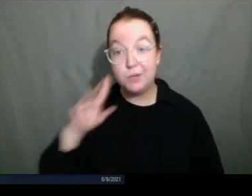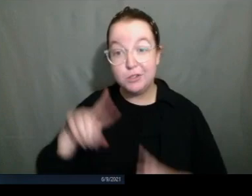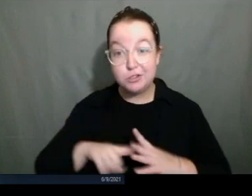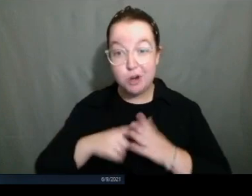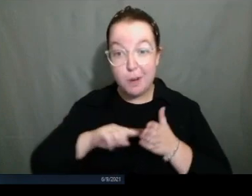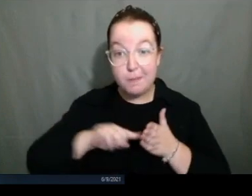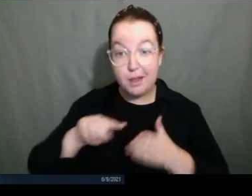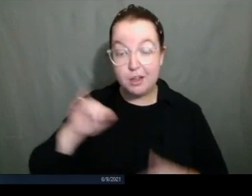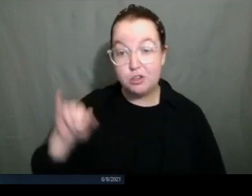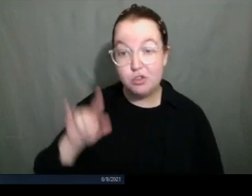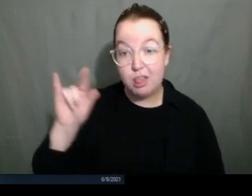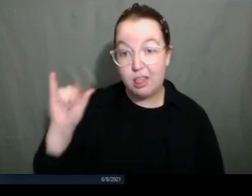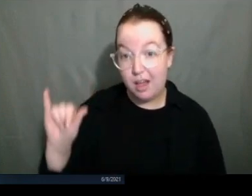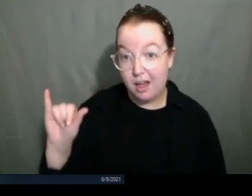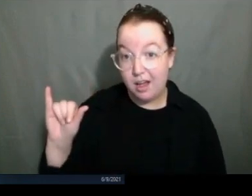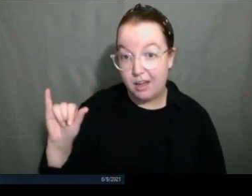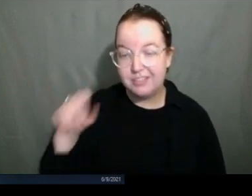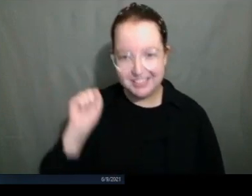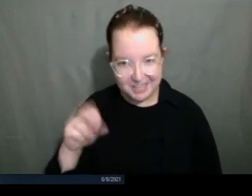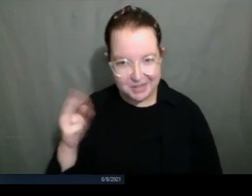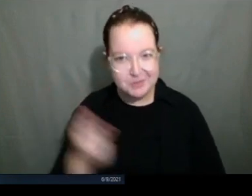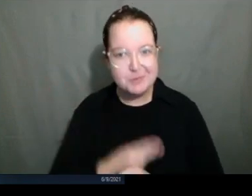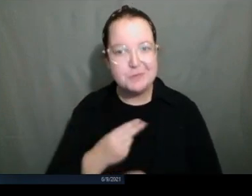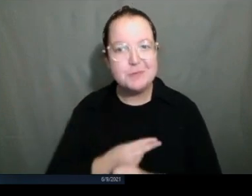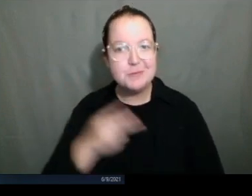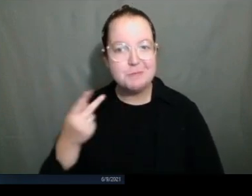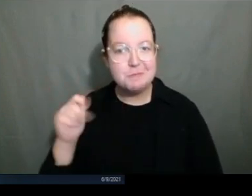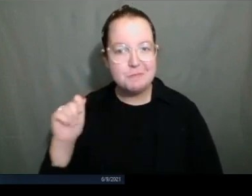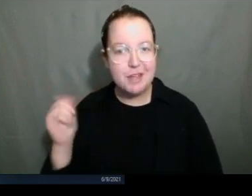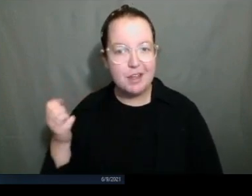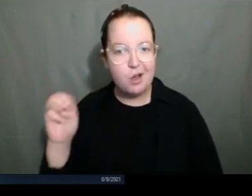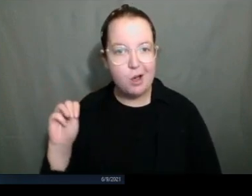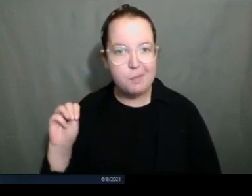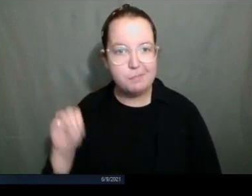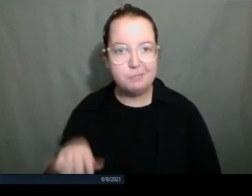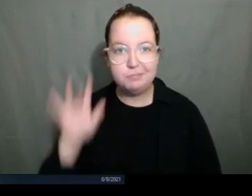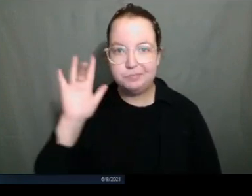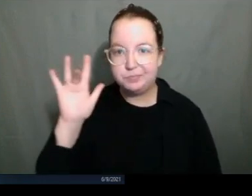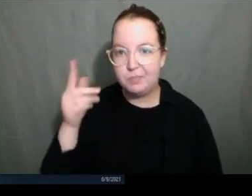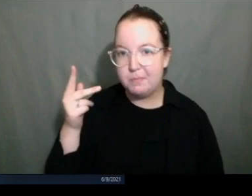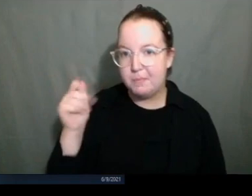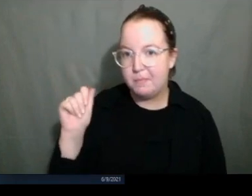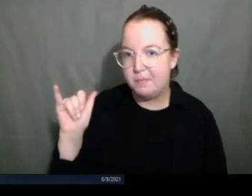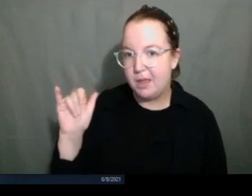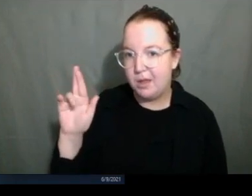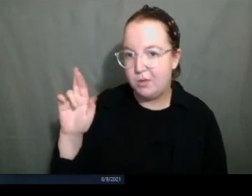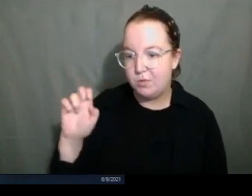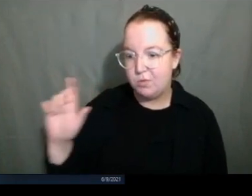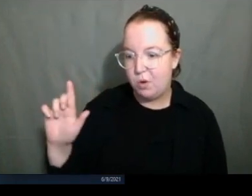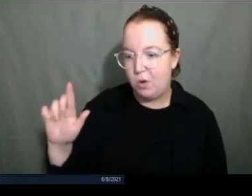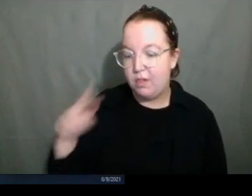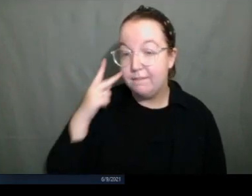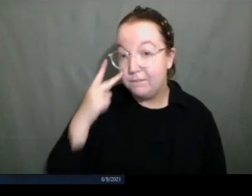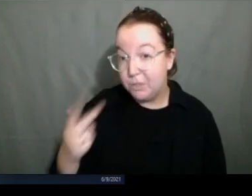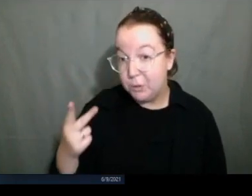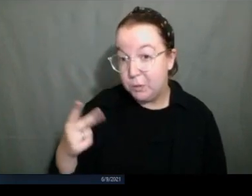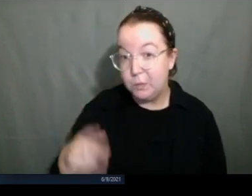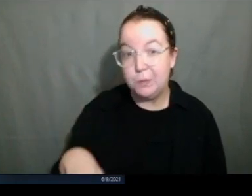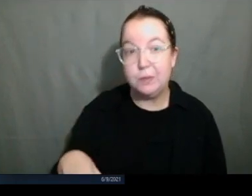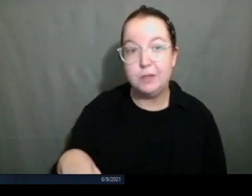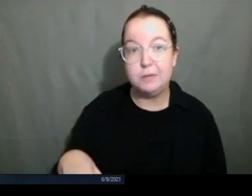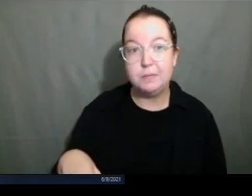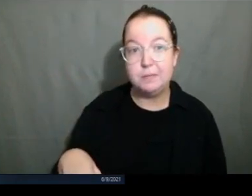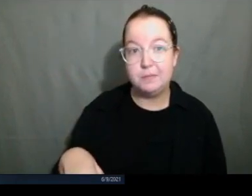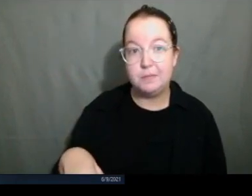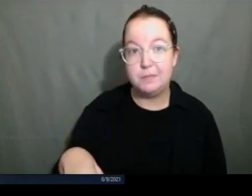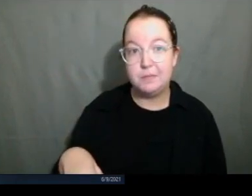pay stubs can be accessed through PayCom. So to access those, you'll go into payroll, view pay stubs, and this will